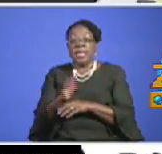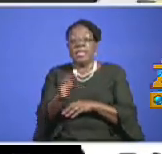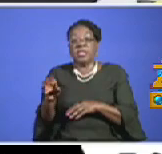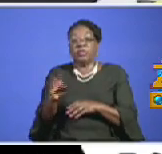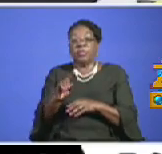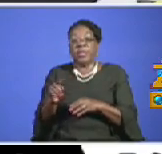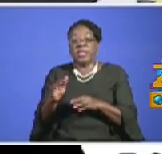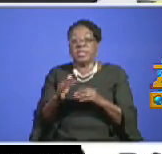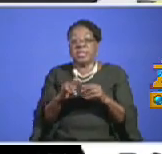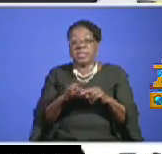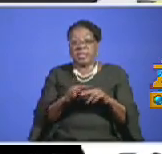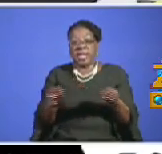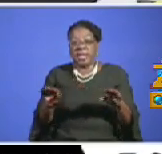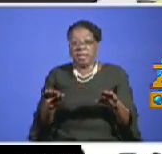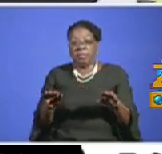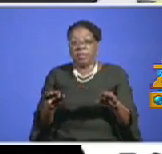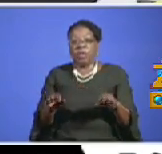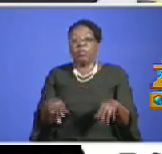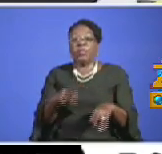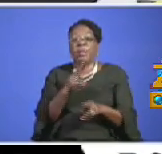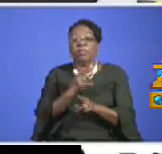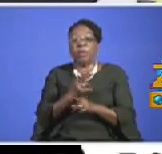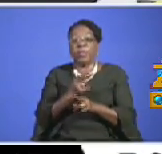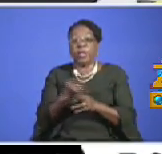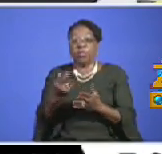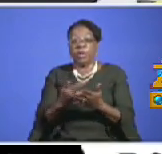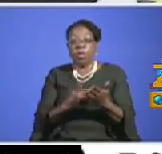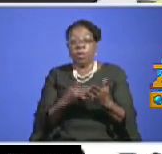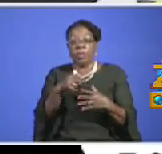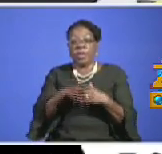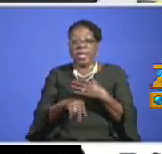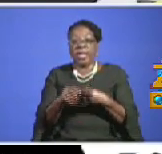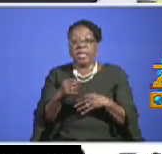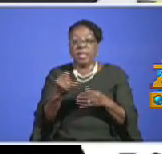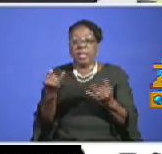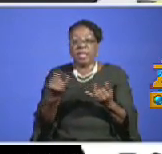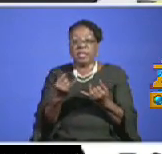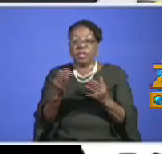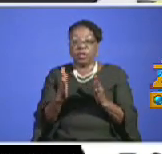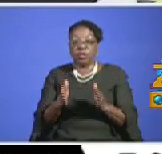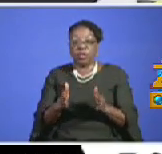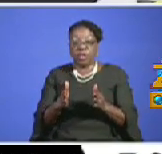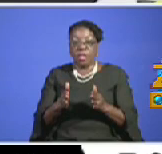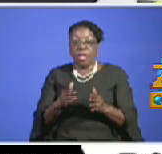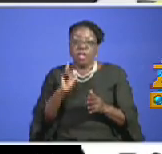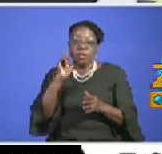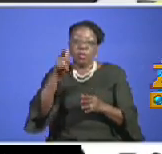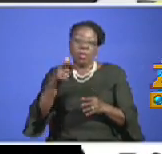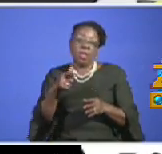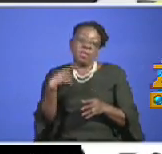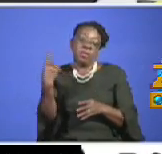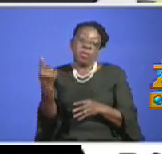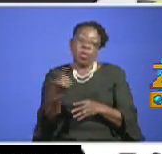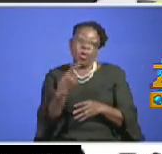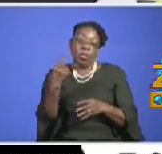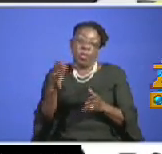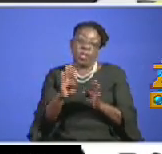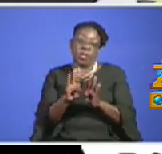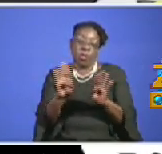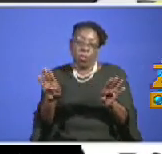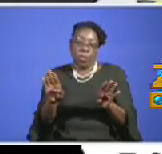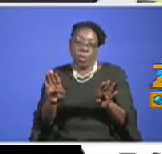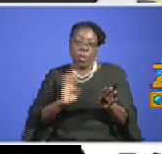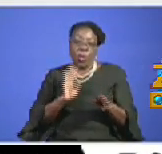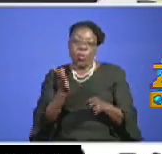settled, but were not being properly recorded within the institution, so the matters looked as though they were always open. We